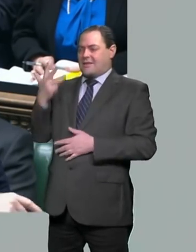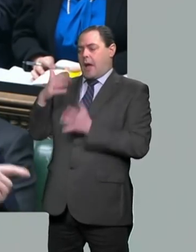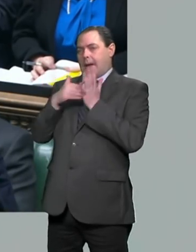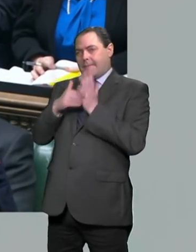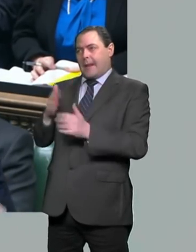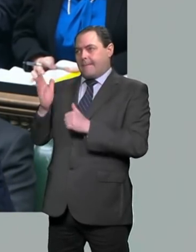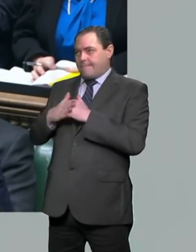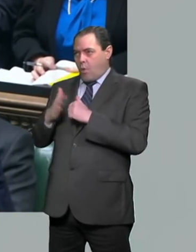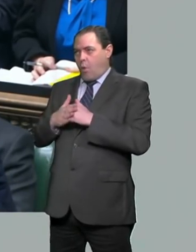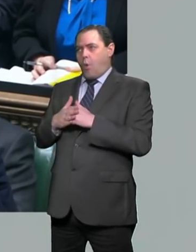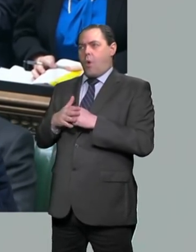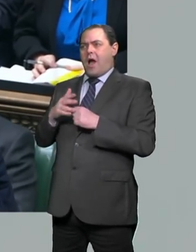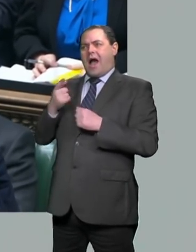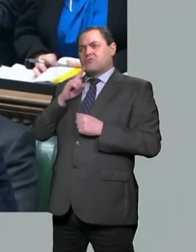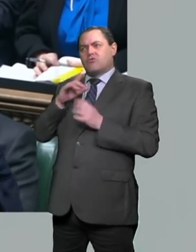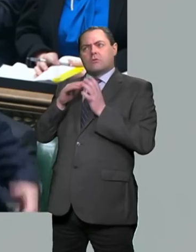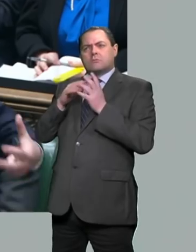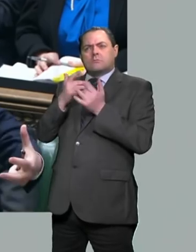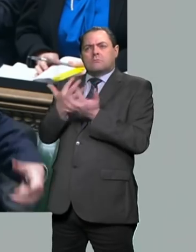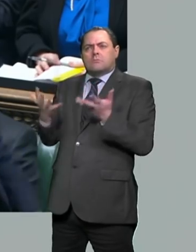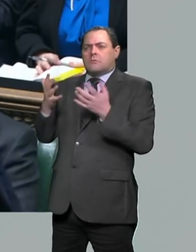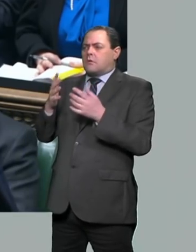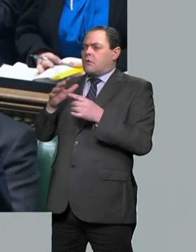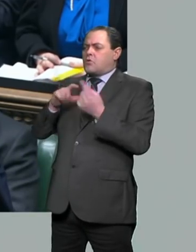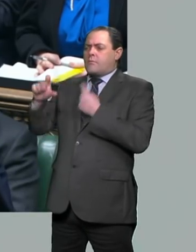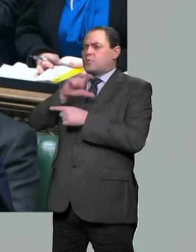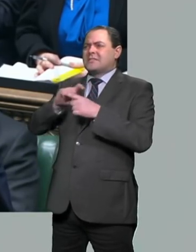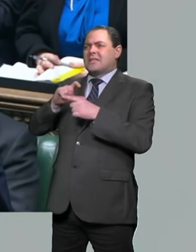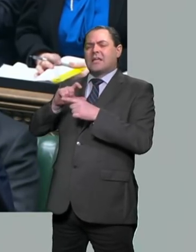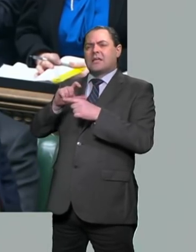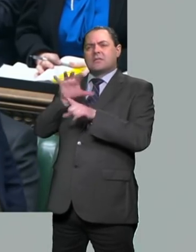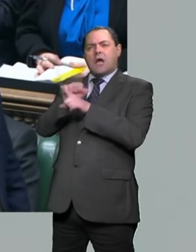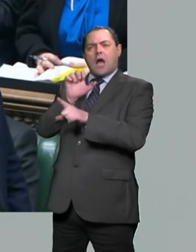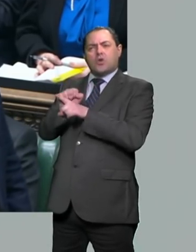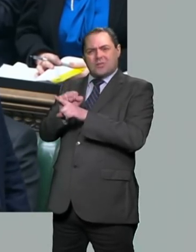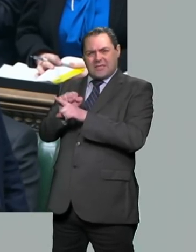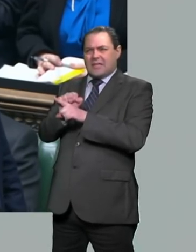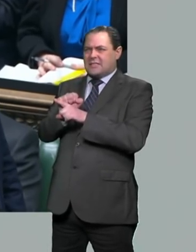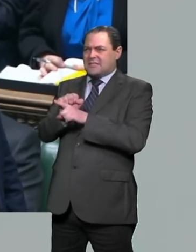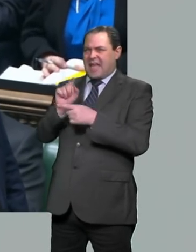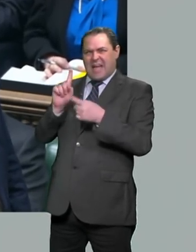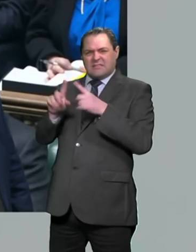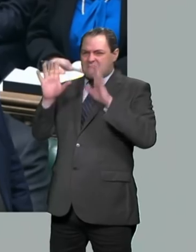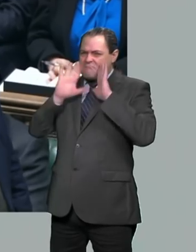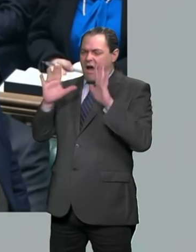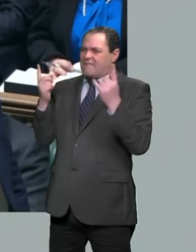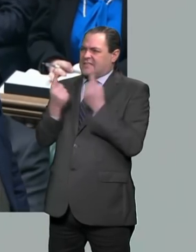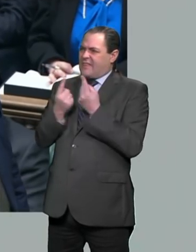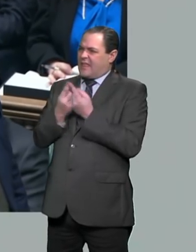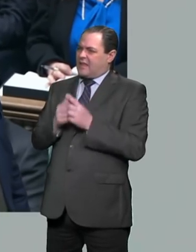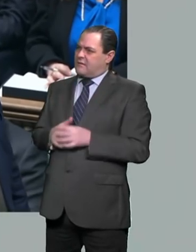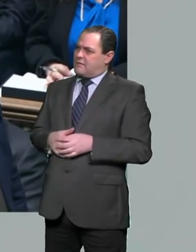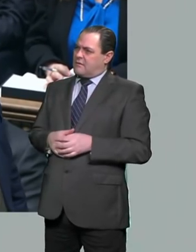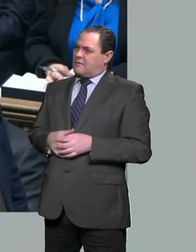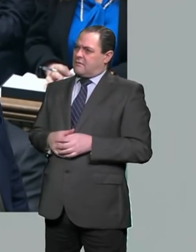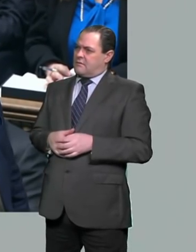scans, 100 community diagnostics hubs to help people to get the scans and treatment they need. And the incredible thing,